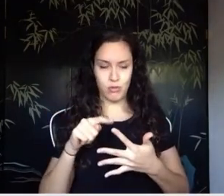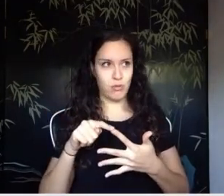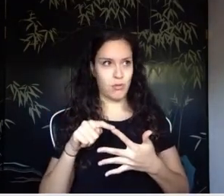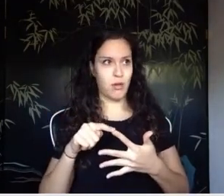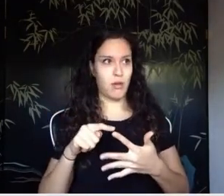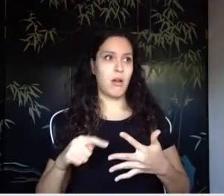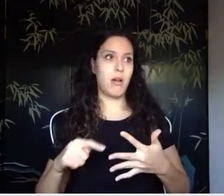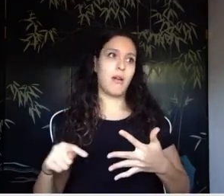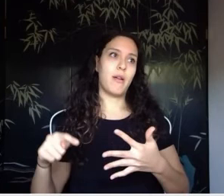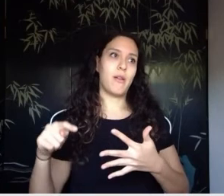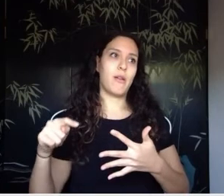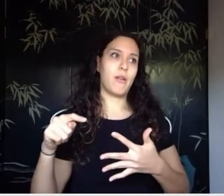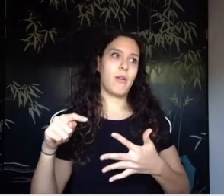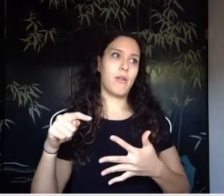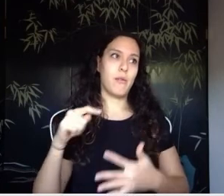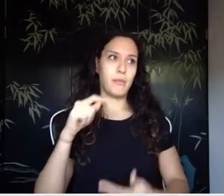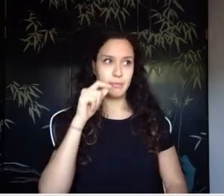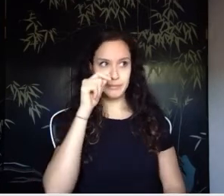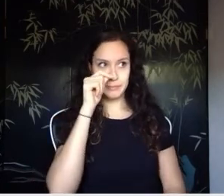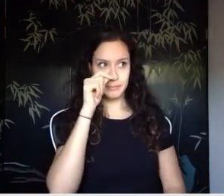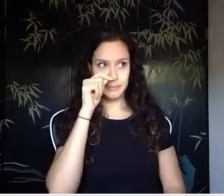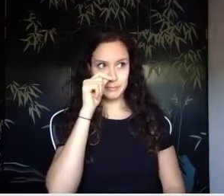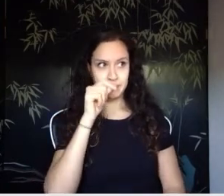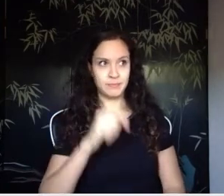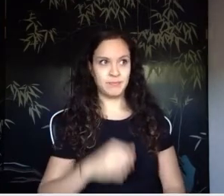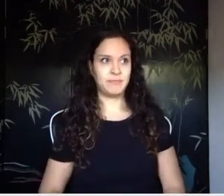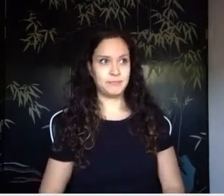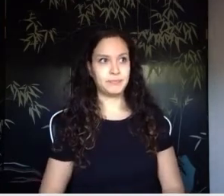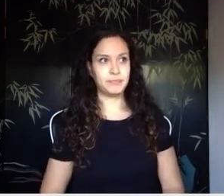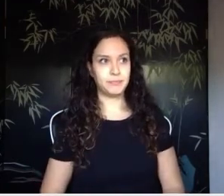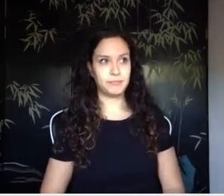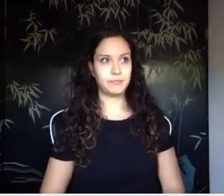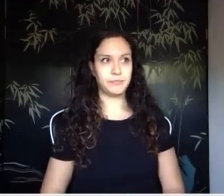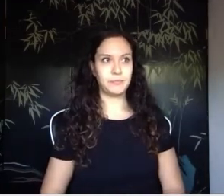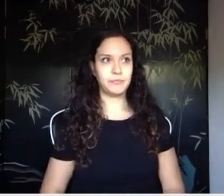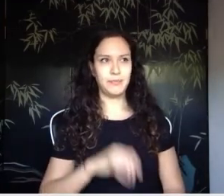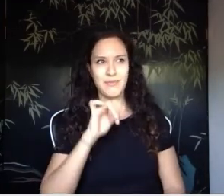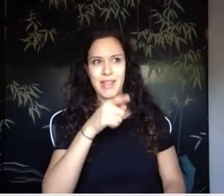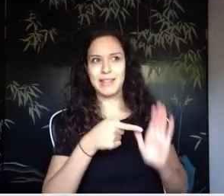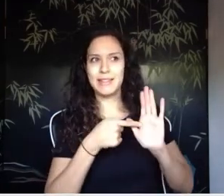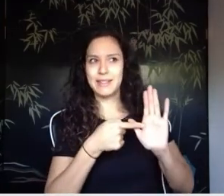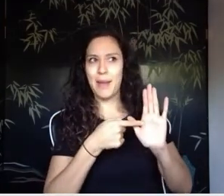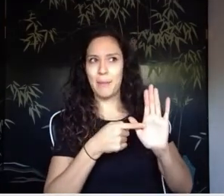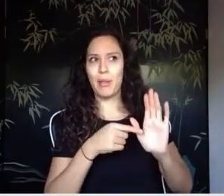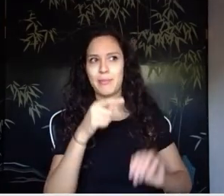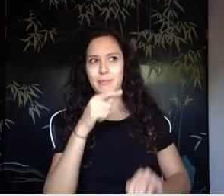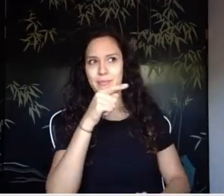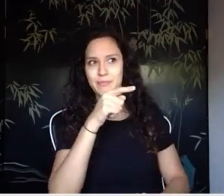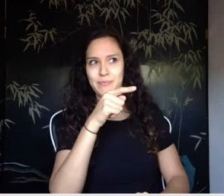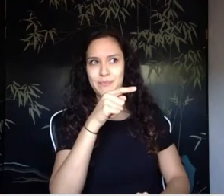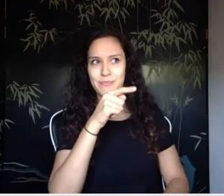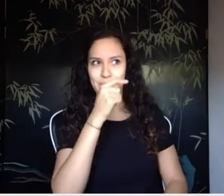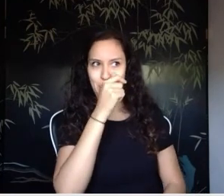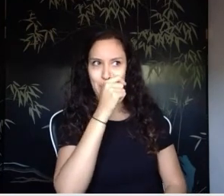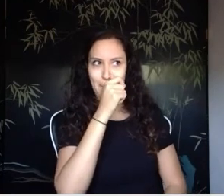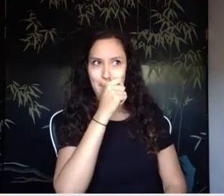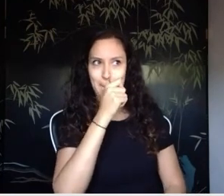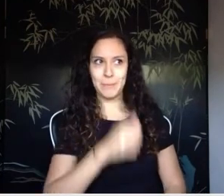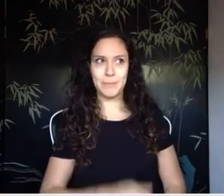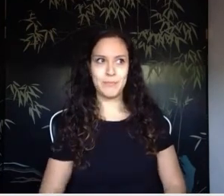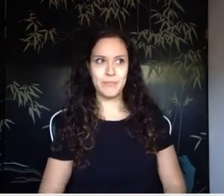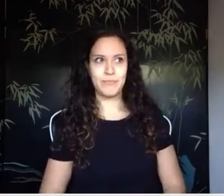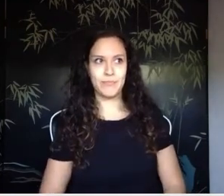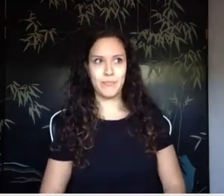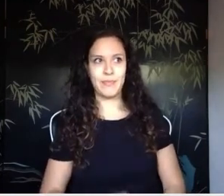simple proportions by looking to see how we get the number across. Like to get from 3 to 6, we just times